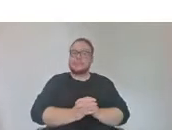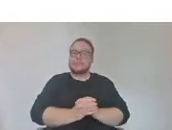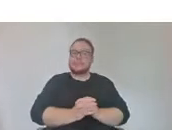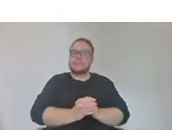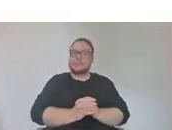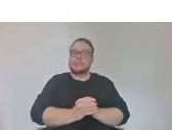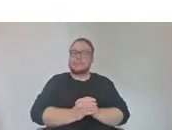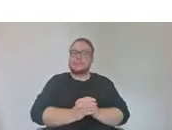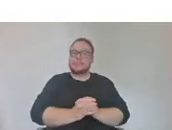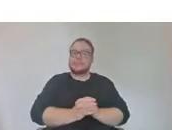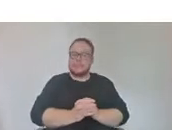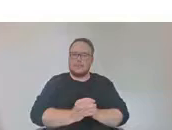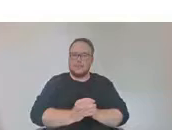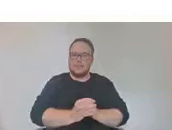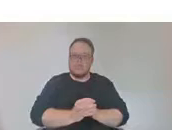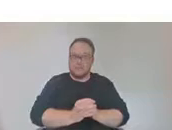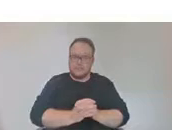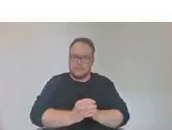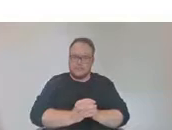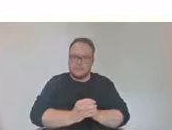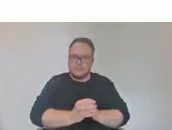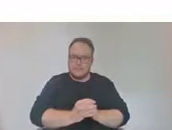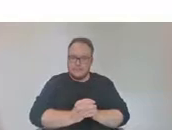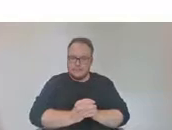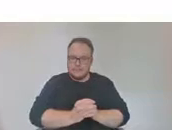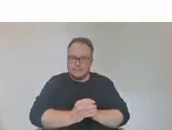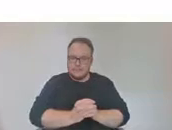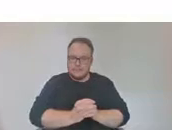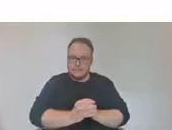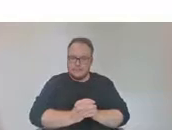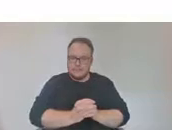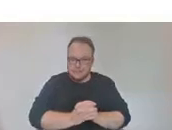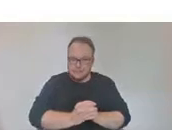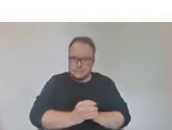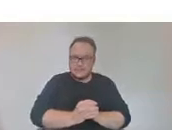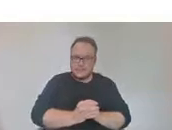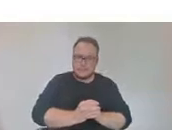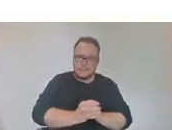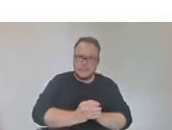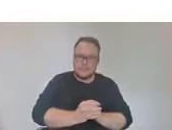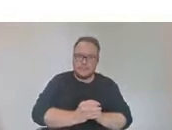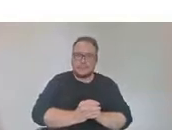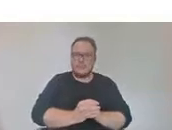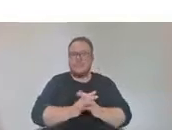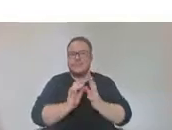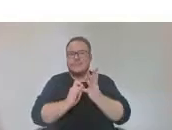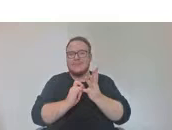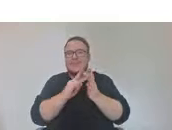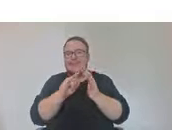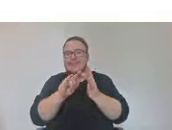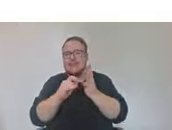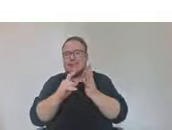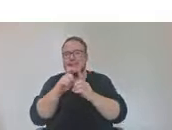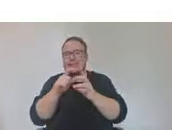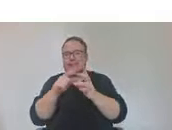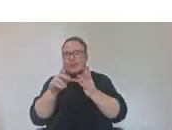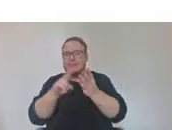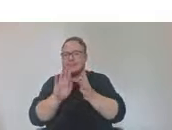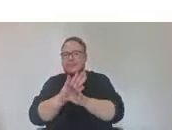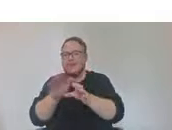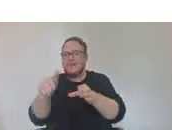or 2.5 actually, because Seaston isn't part of. It is part of Southeast Staffordshire and